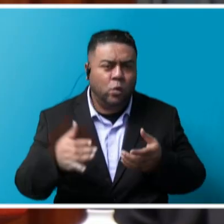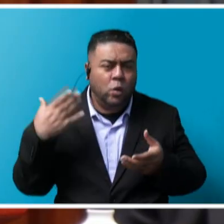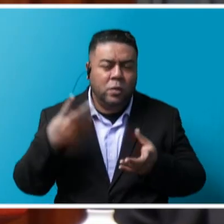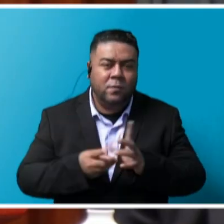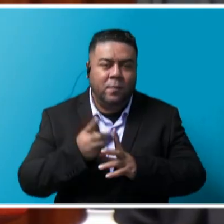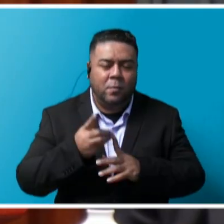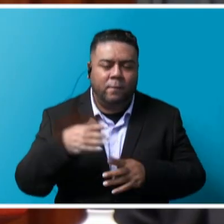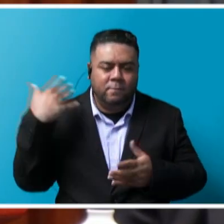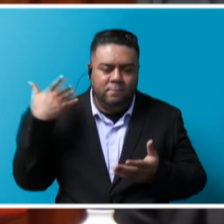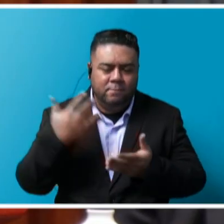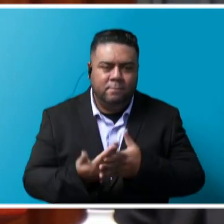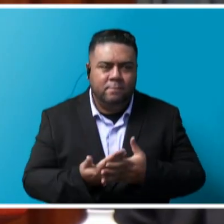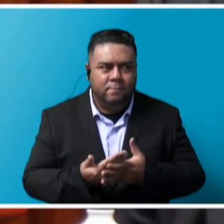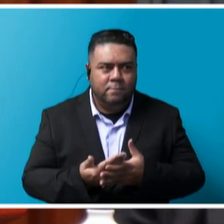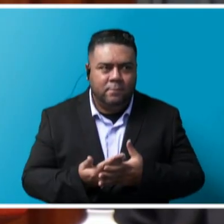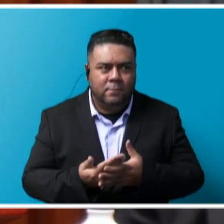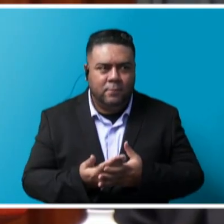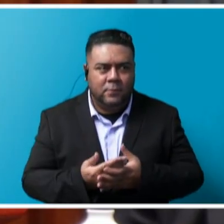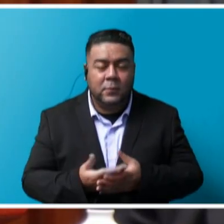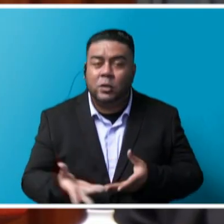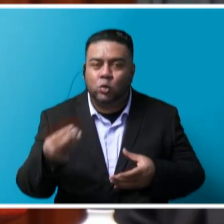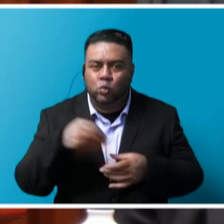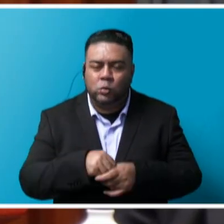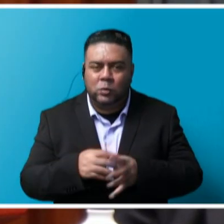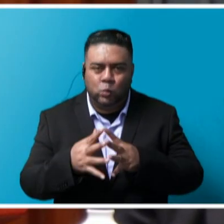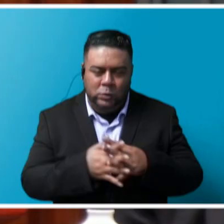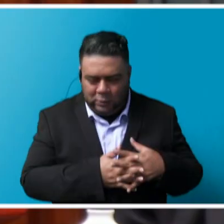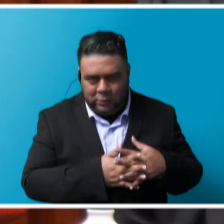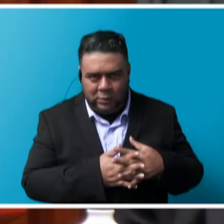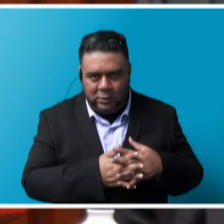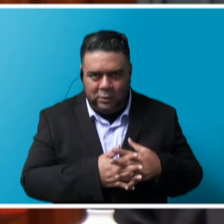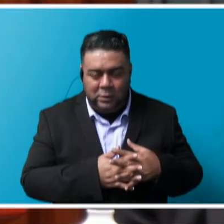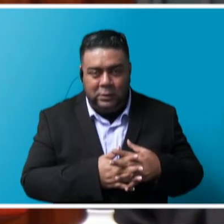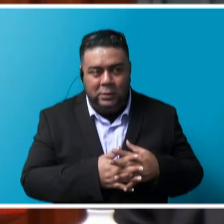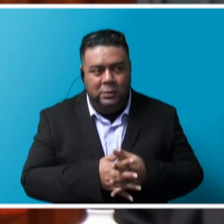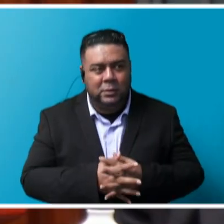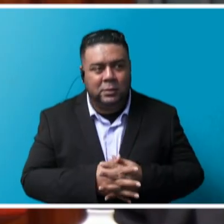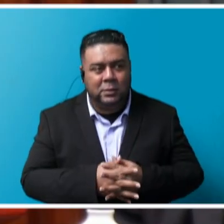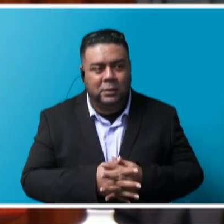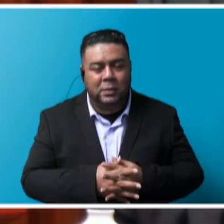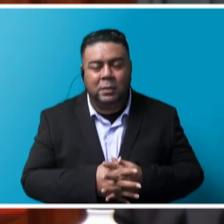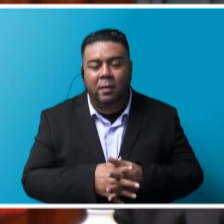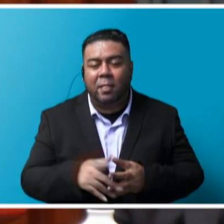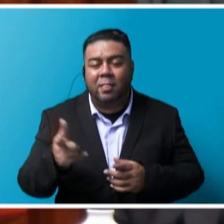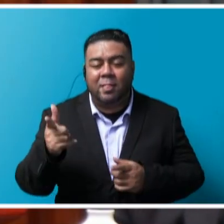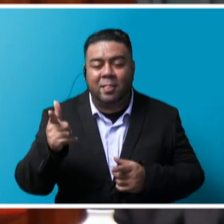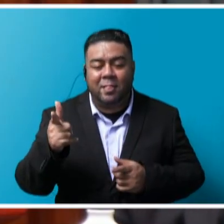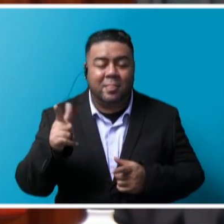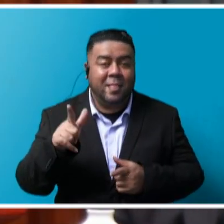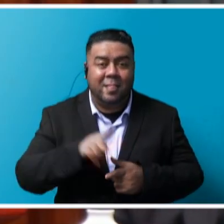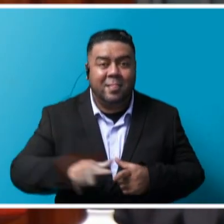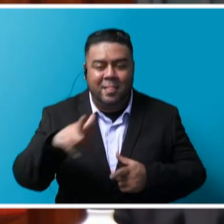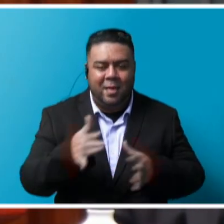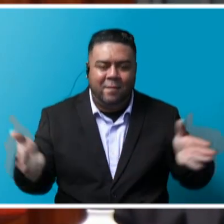landfill solutions, including the Western Division landfill project. This investment demonstrates